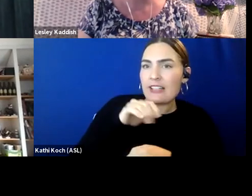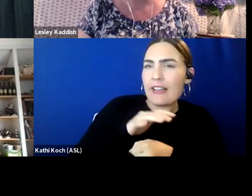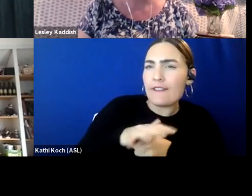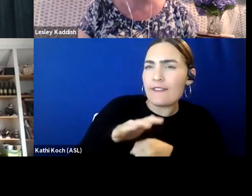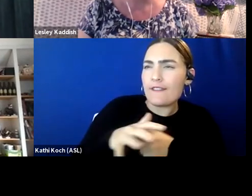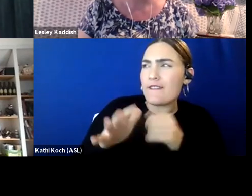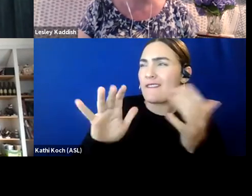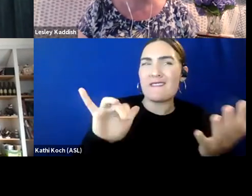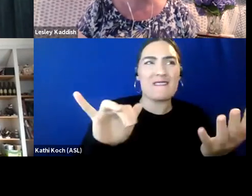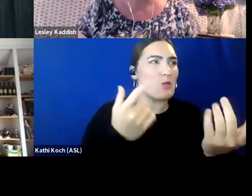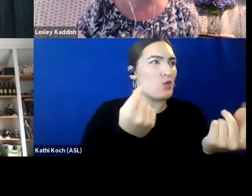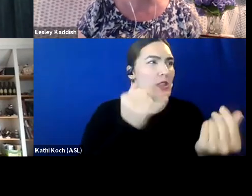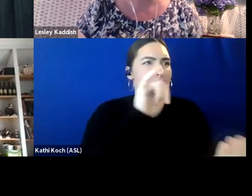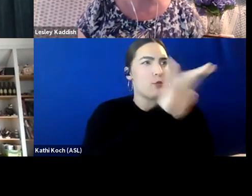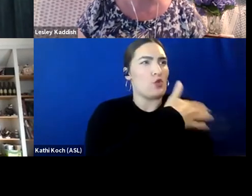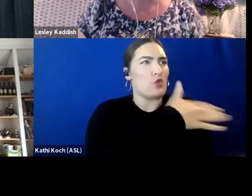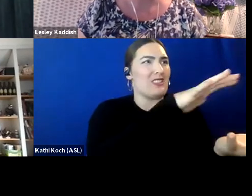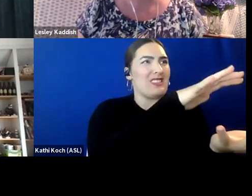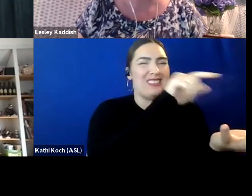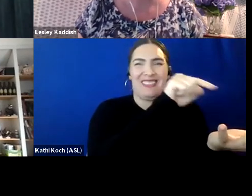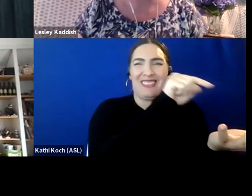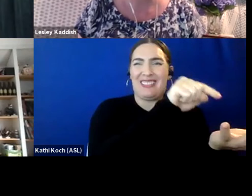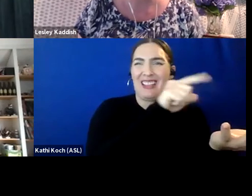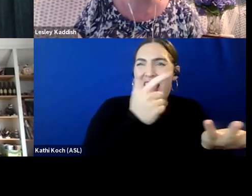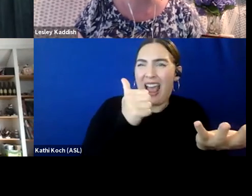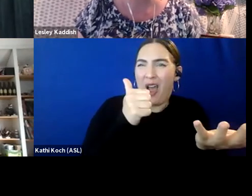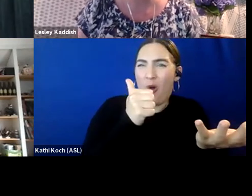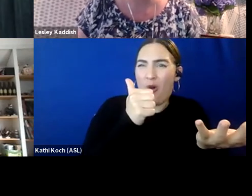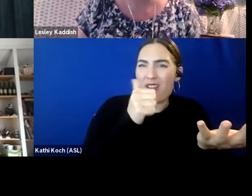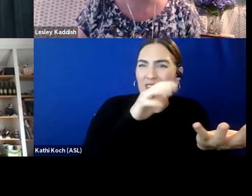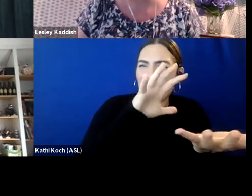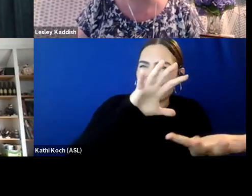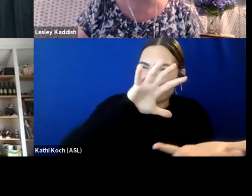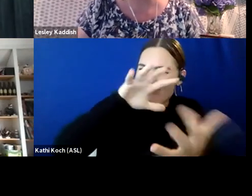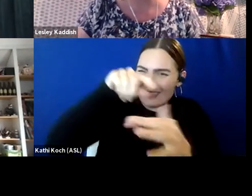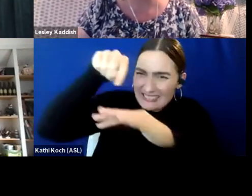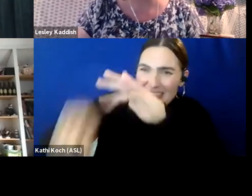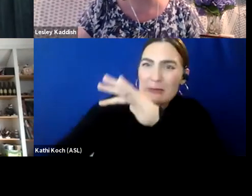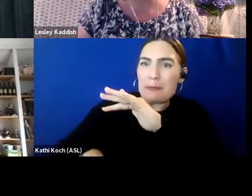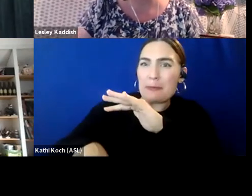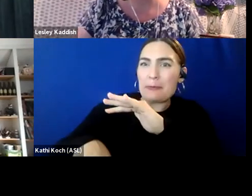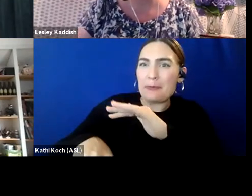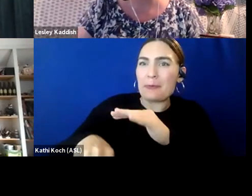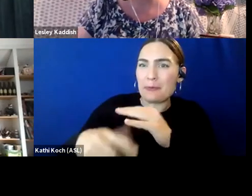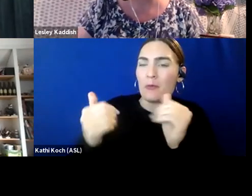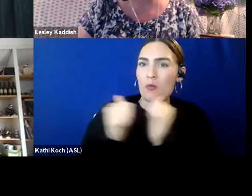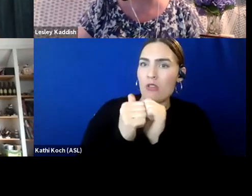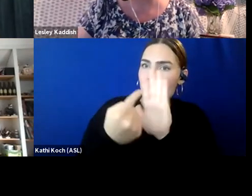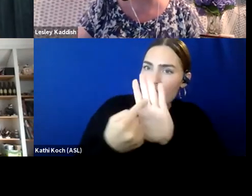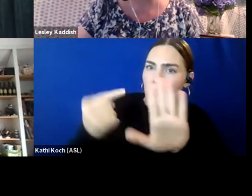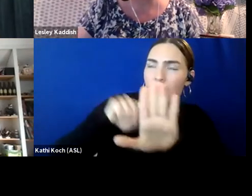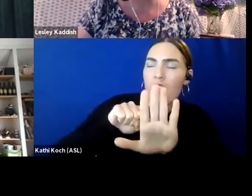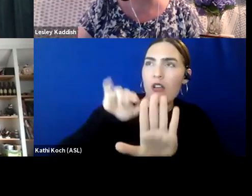needed on a deeper level societally and metaphorically, that in the process of